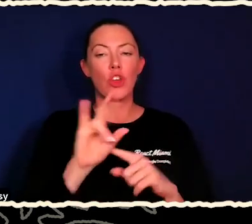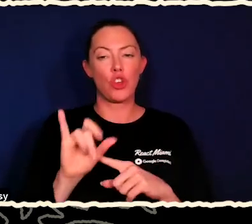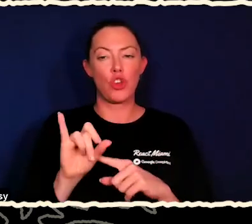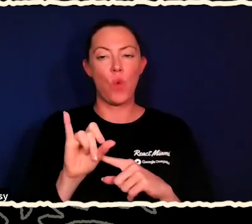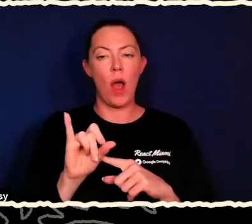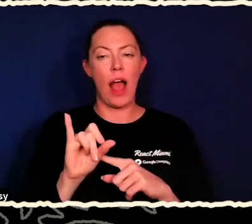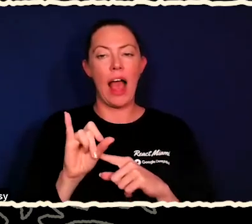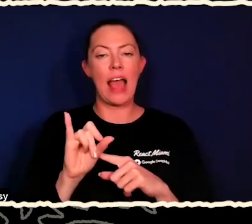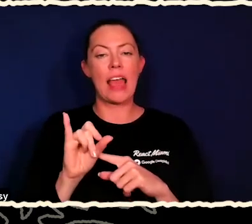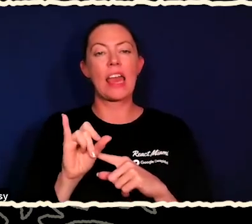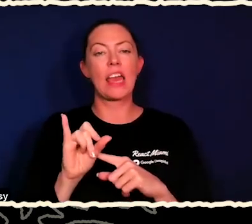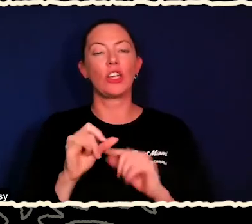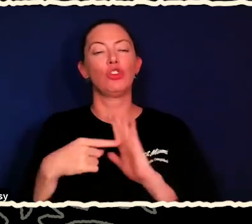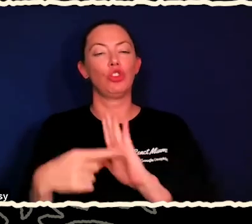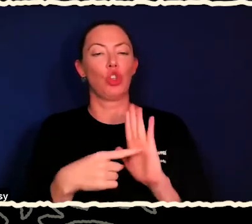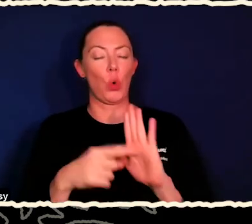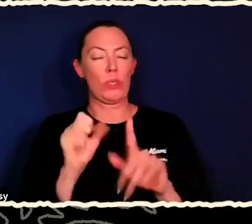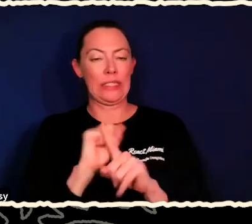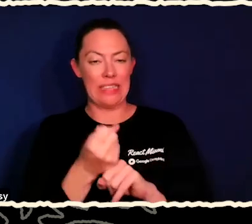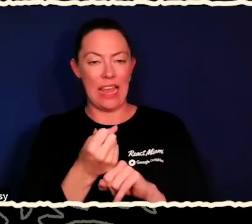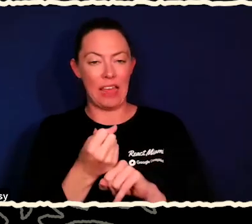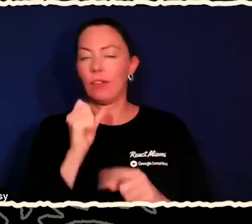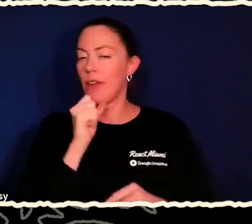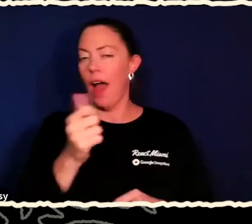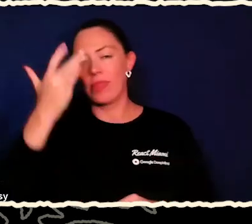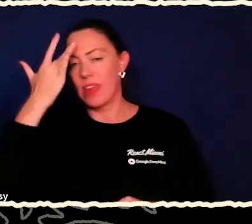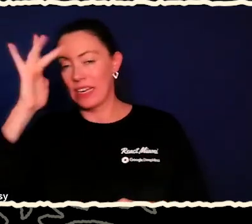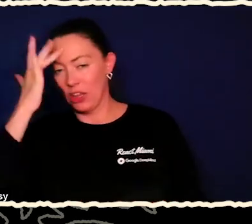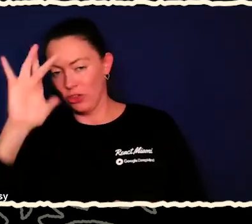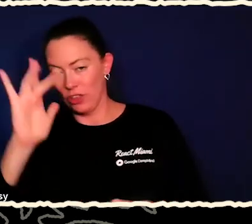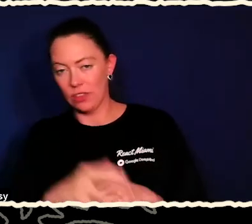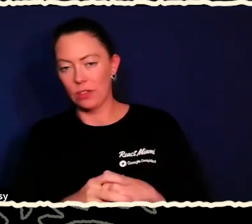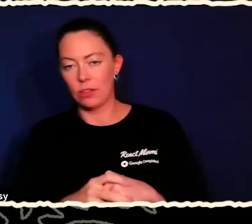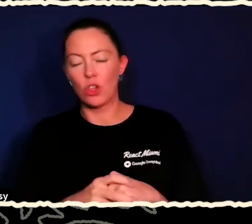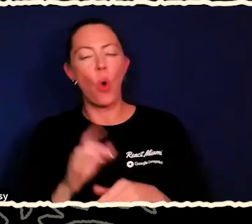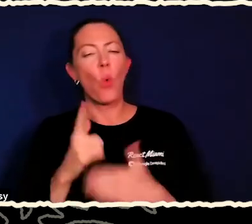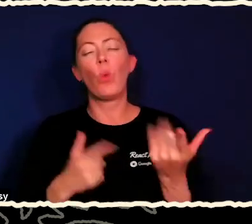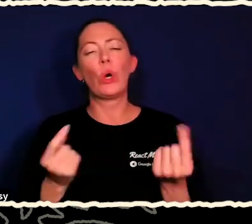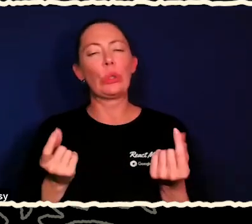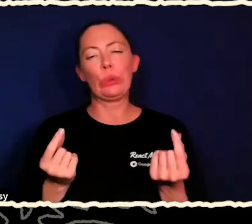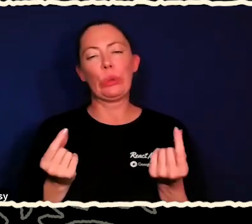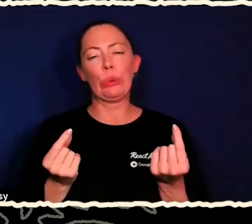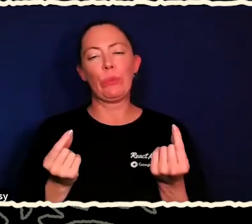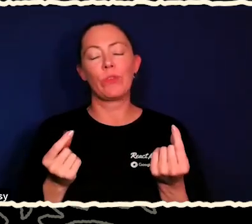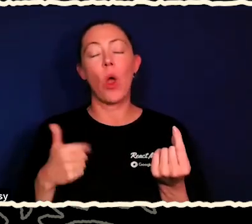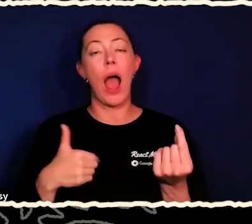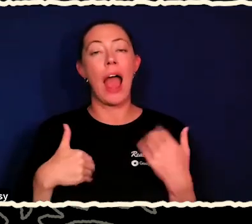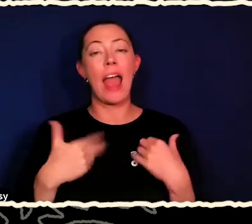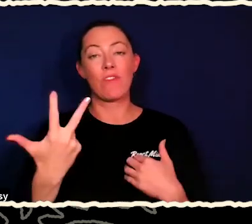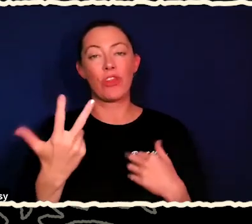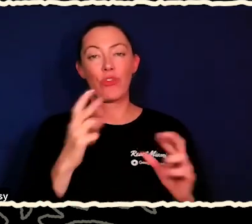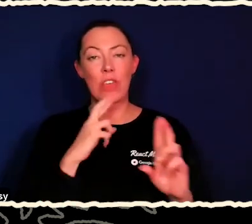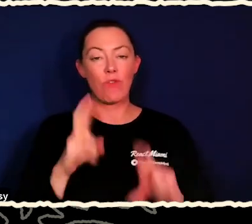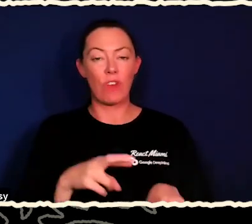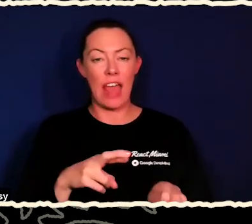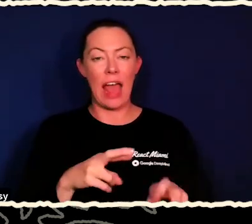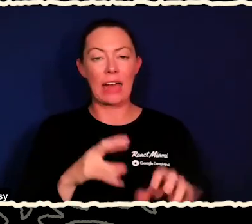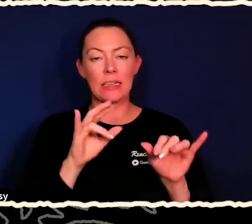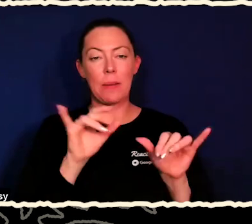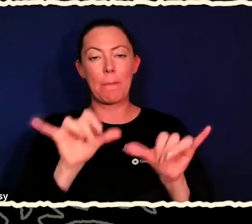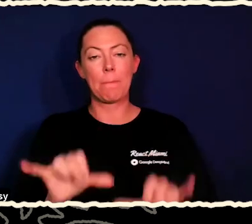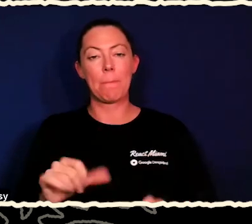intelligence. So how do we work around this? Well, lucky you, because I've got 3 React patterns that solves this.